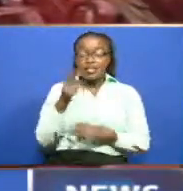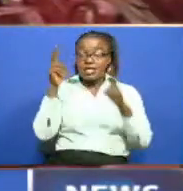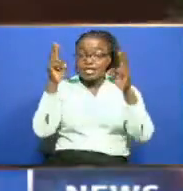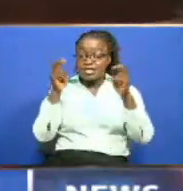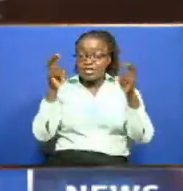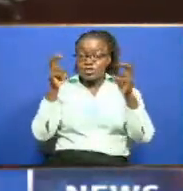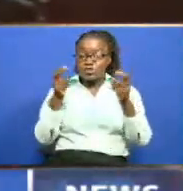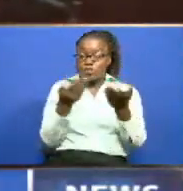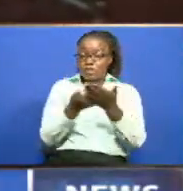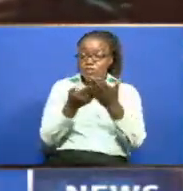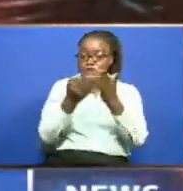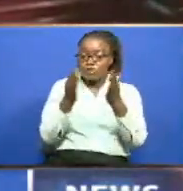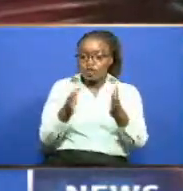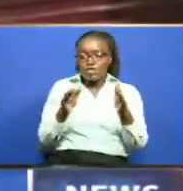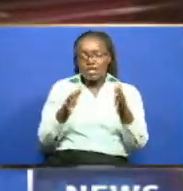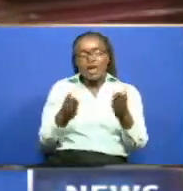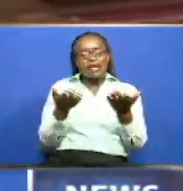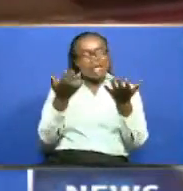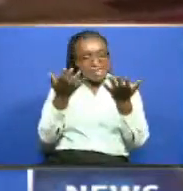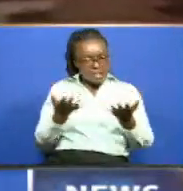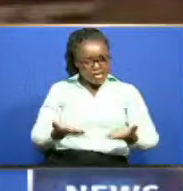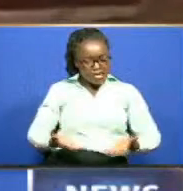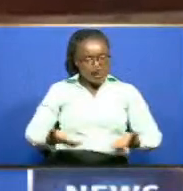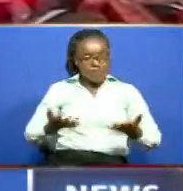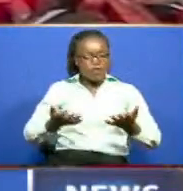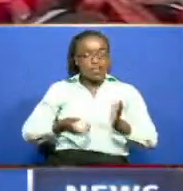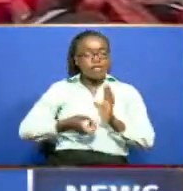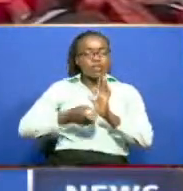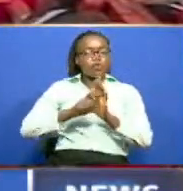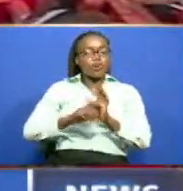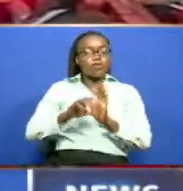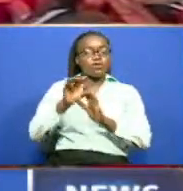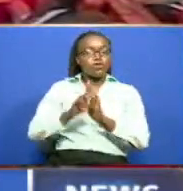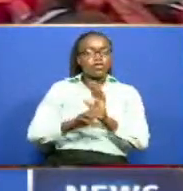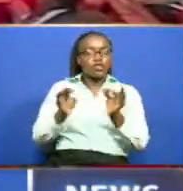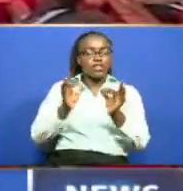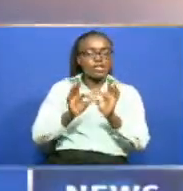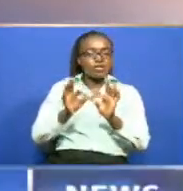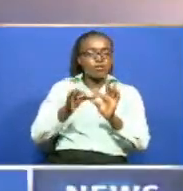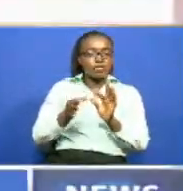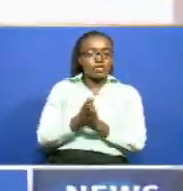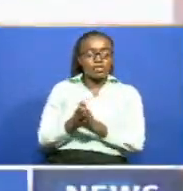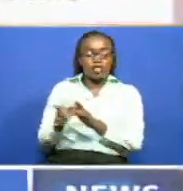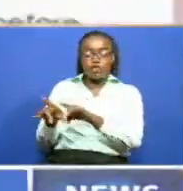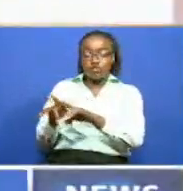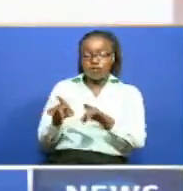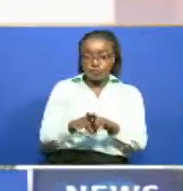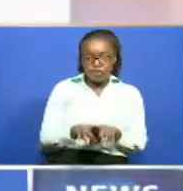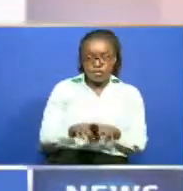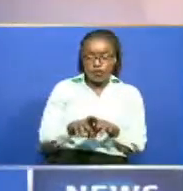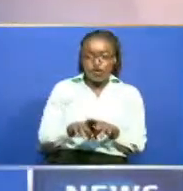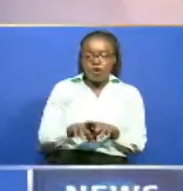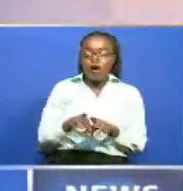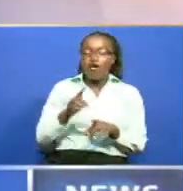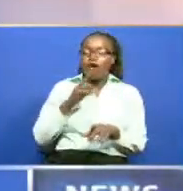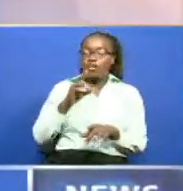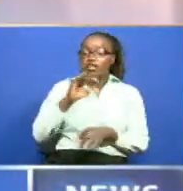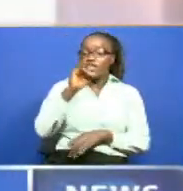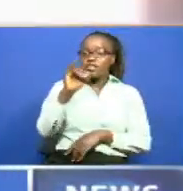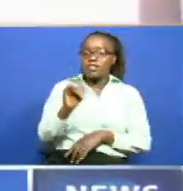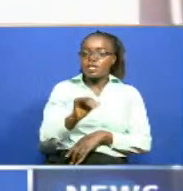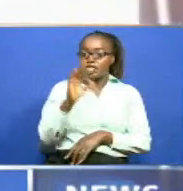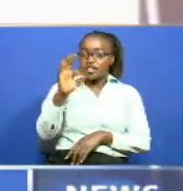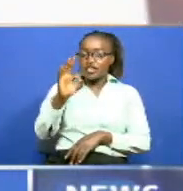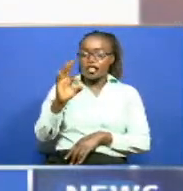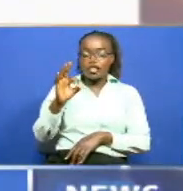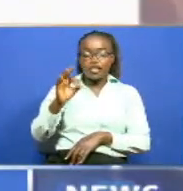by the petitioners were weighty and required constitutional interpretation. He also directed the Chief Justice to appoint a